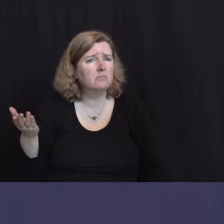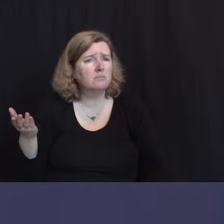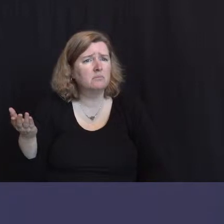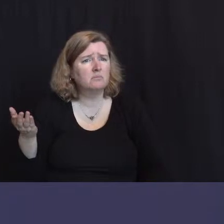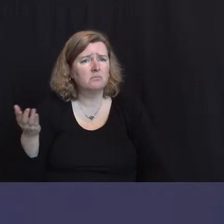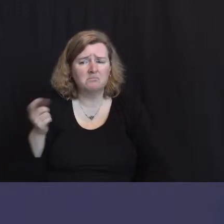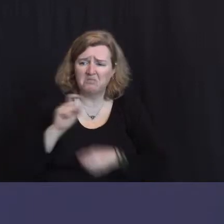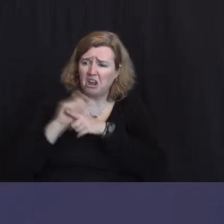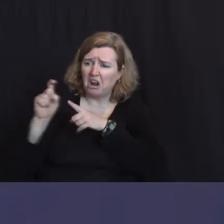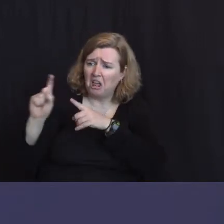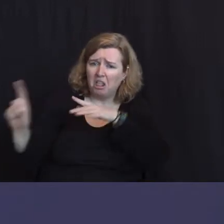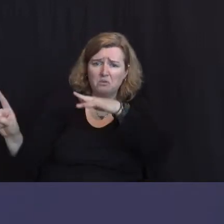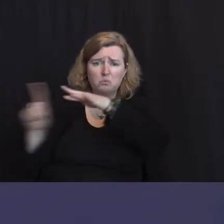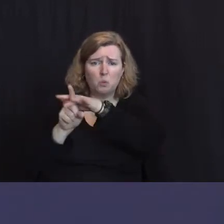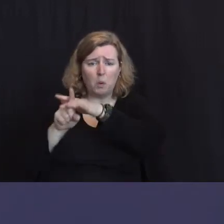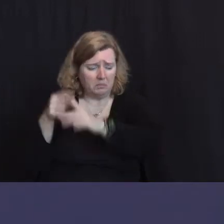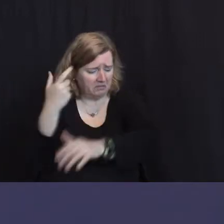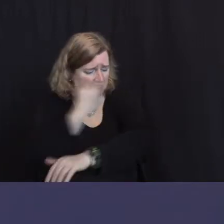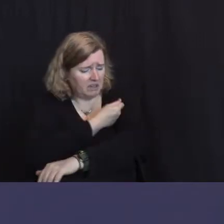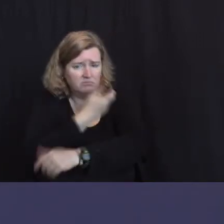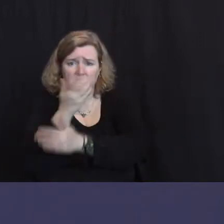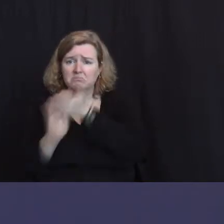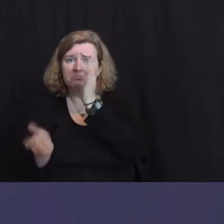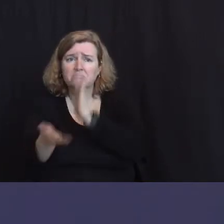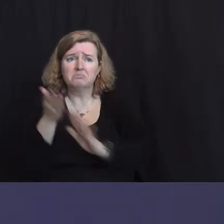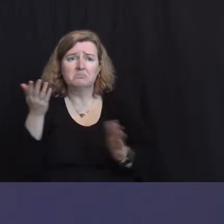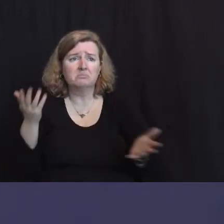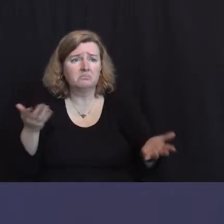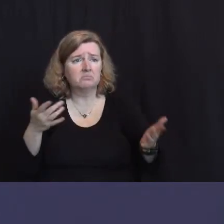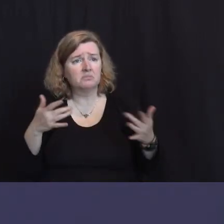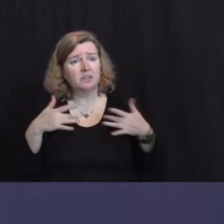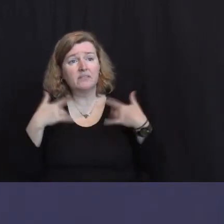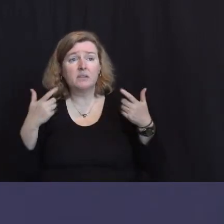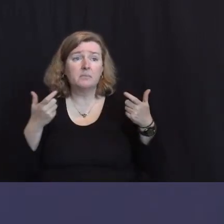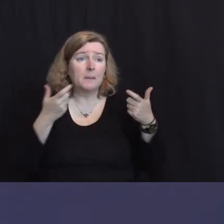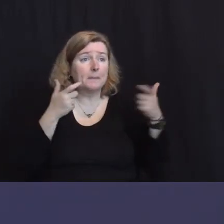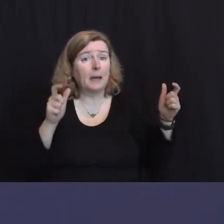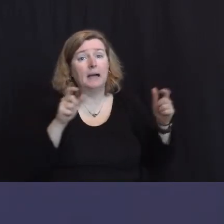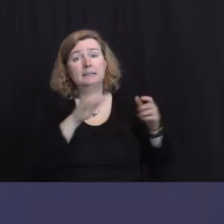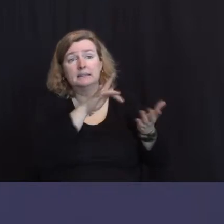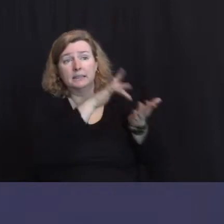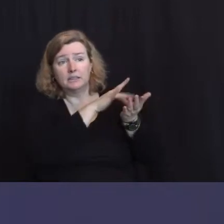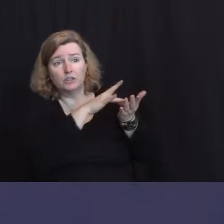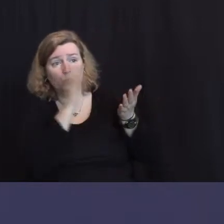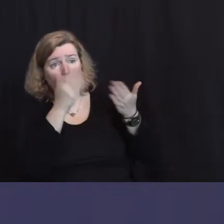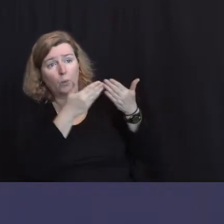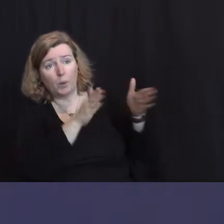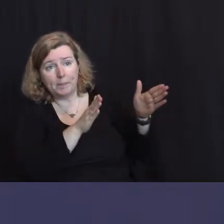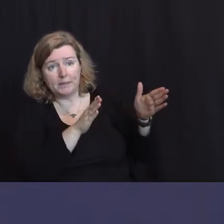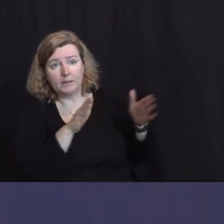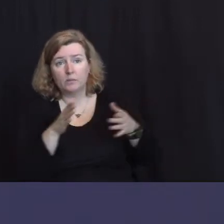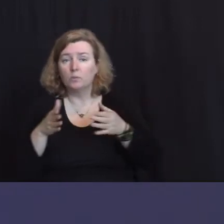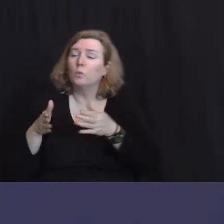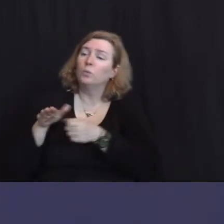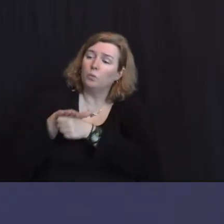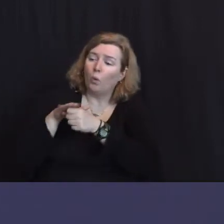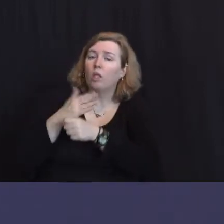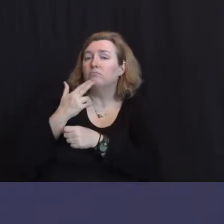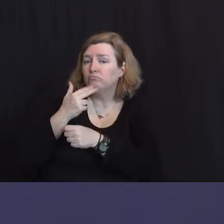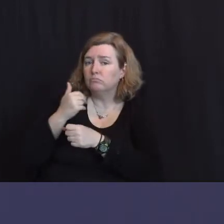be and both. It's going to be the big sort of hubs as well as a lot of the localized places